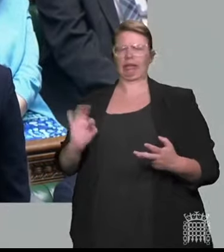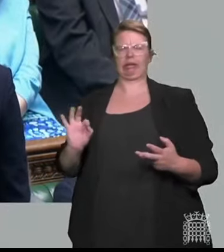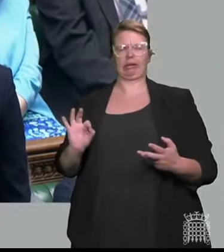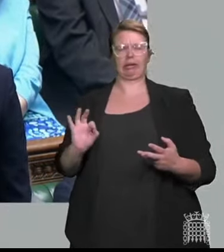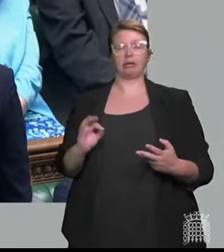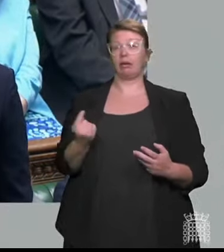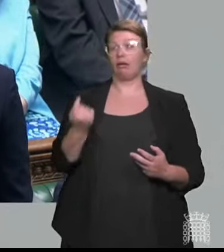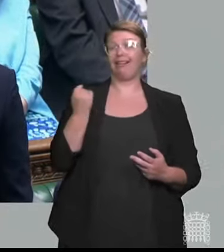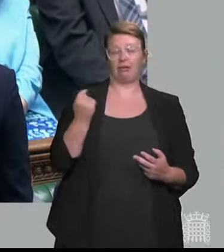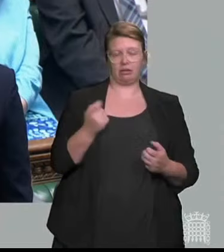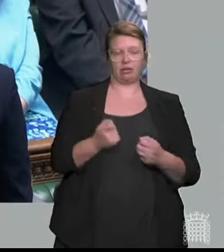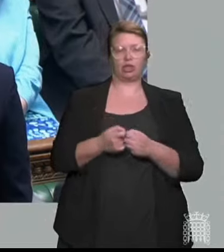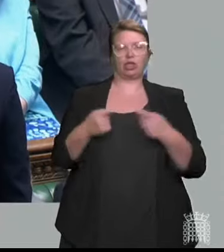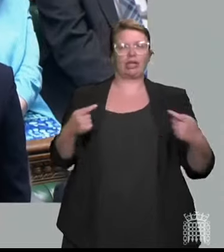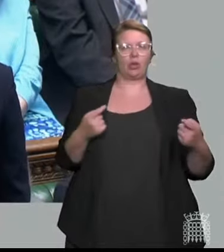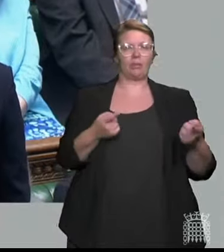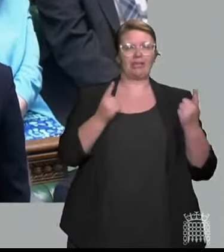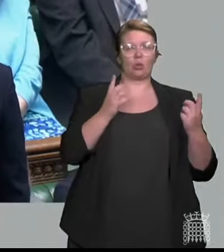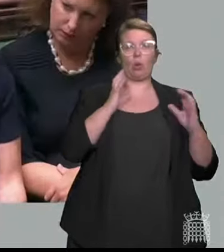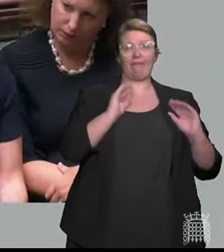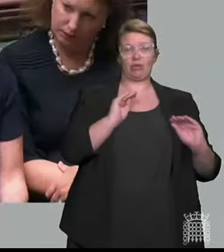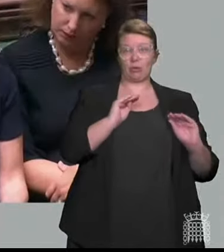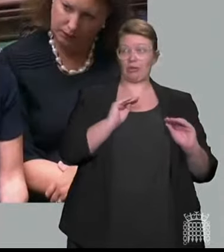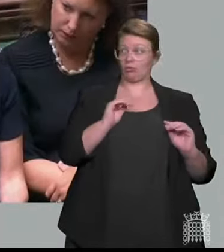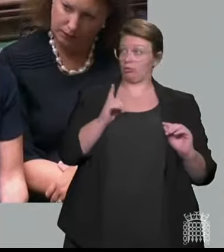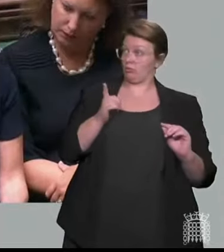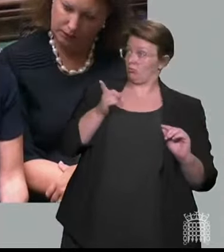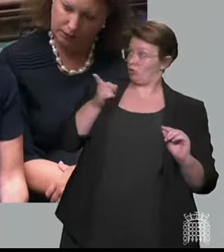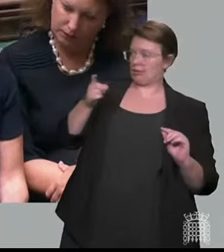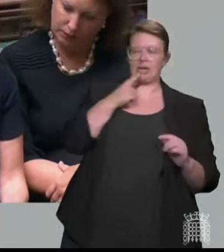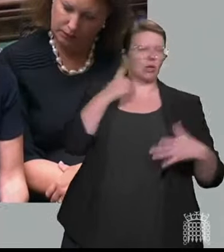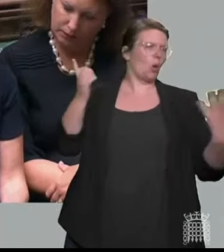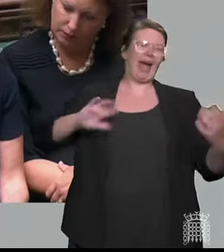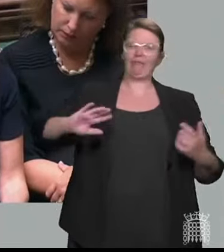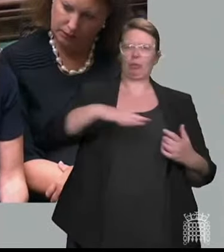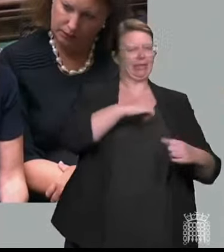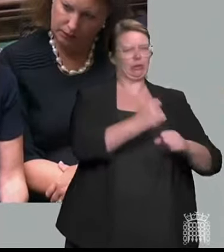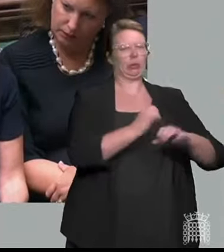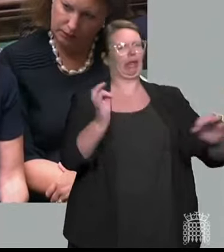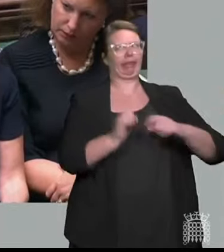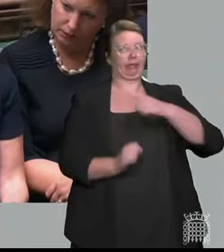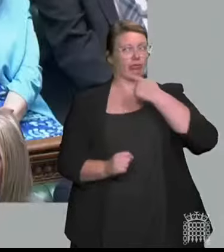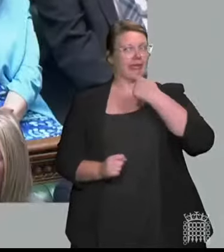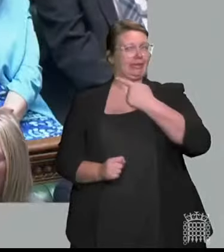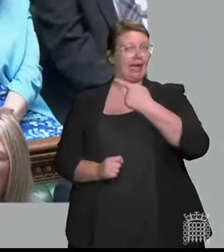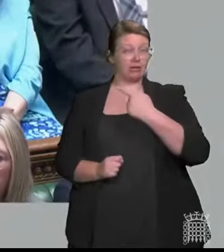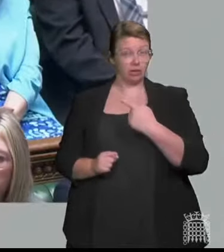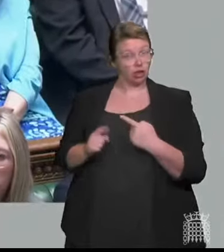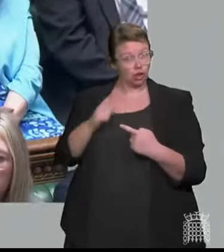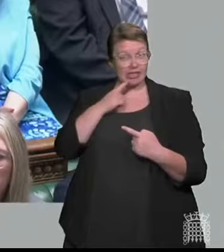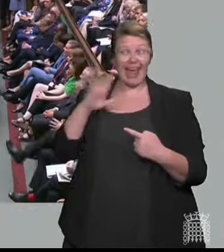earlier this week that everyone was doing nothing, she was referring to the Prime Minister, wasn't she?